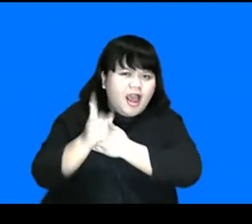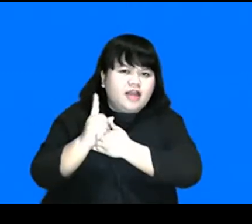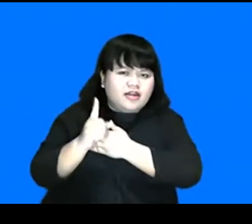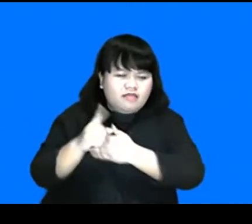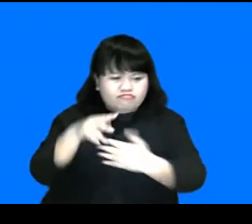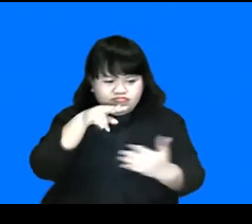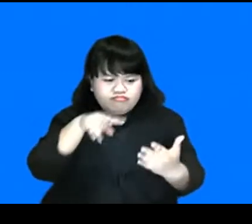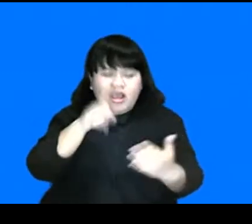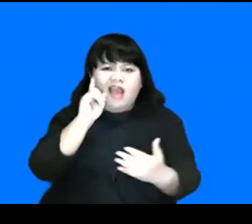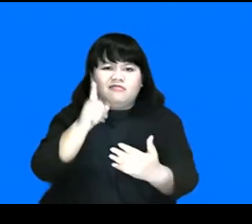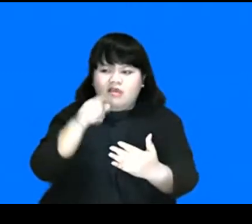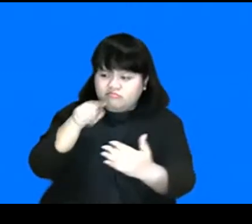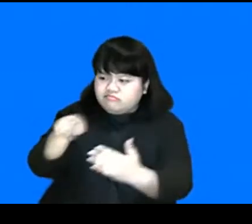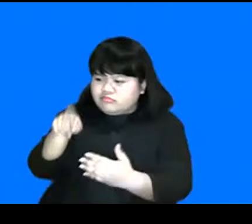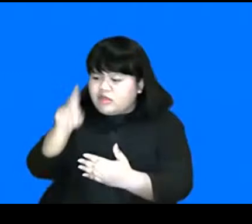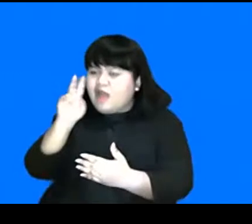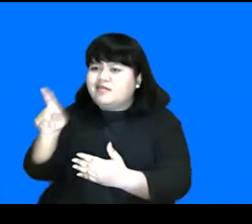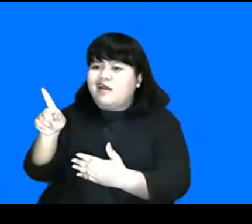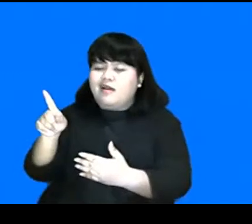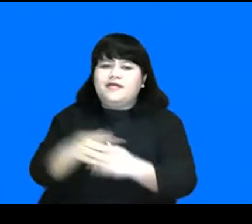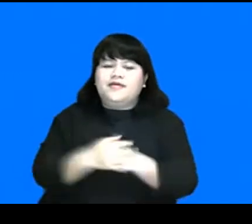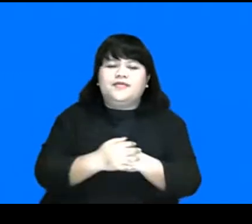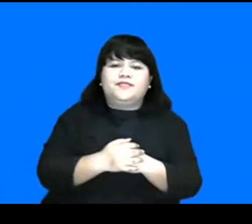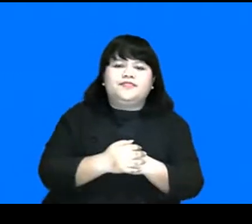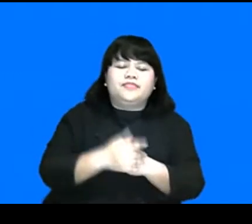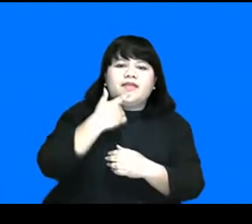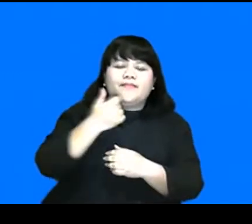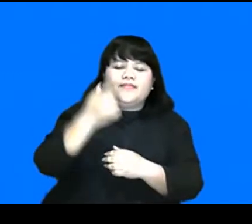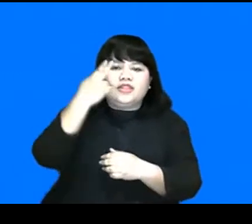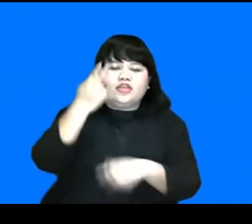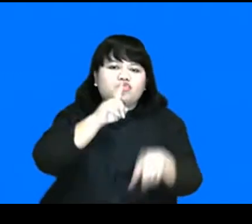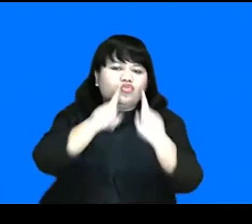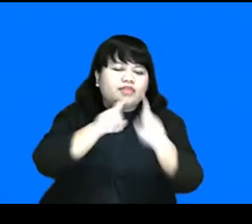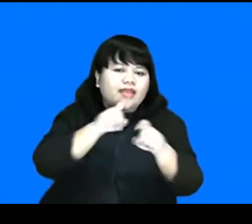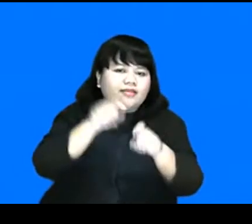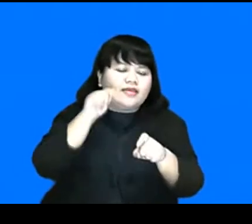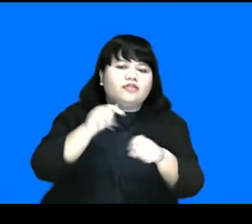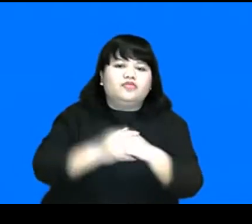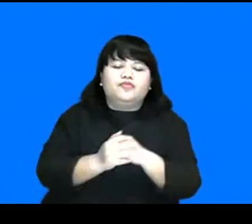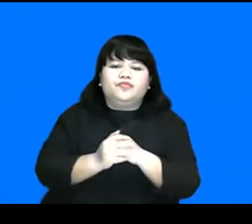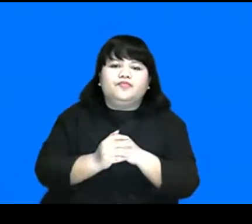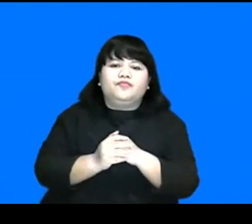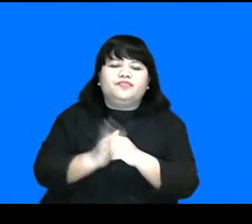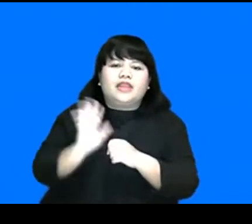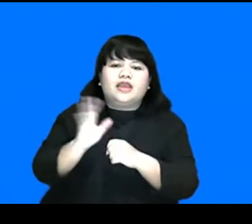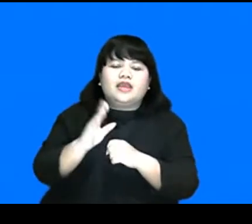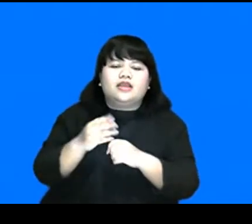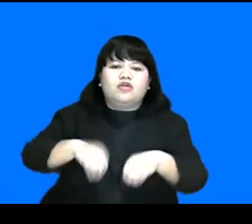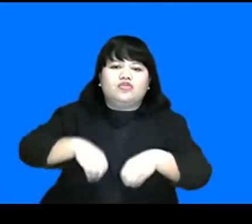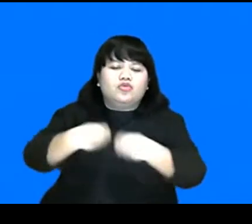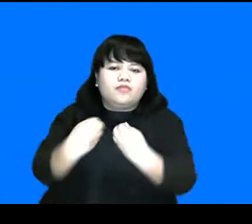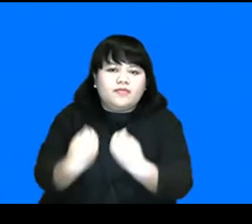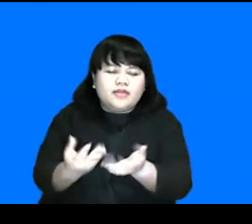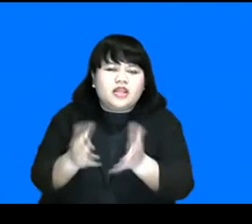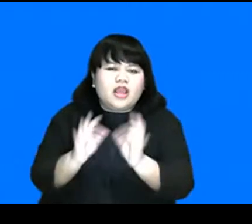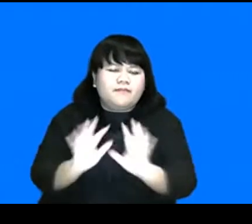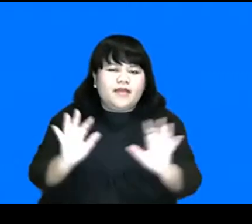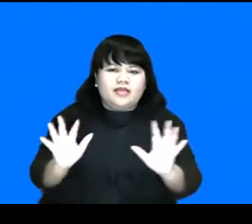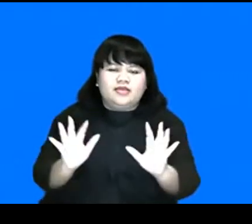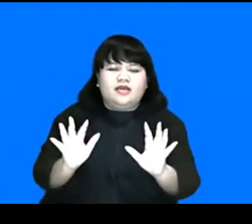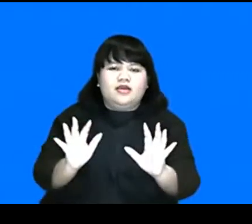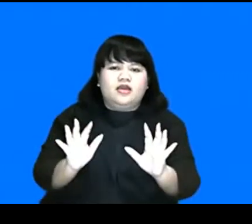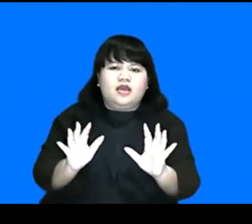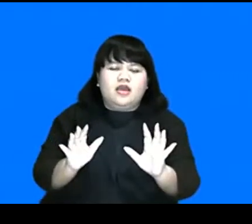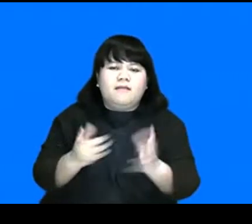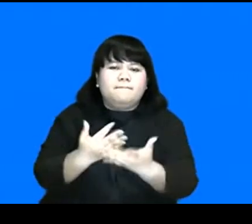us also to question that. Mm-hmm. It's not only about, you know, we need more money. Even the poorest have started saying, oh, why do we need more